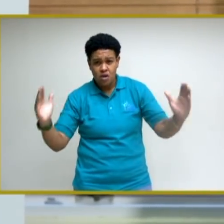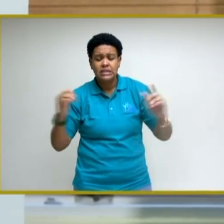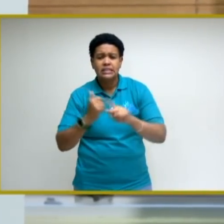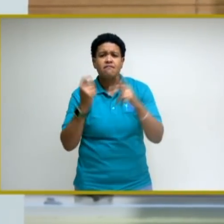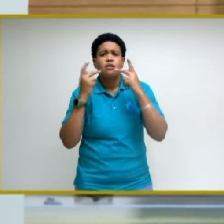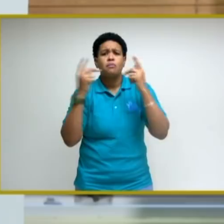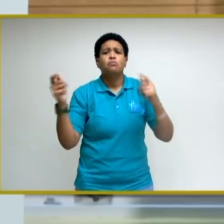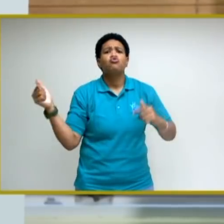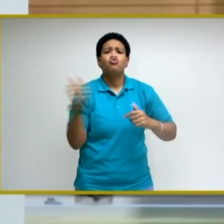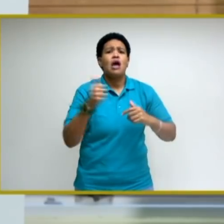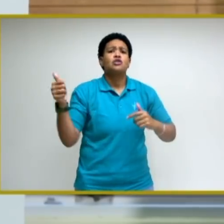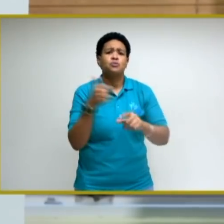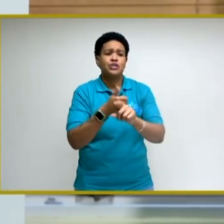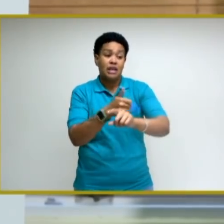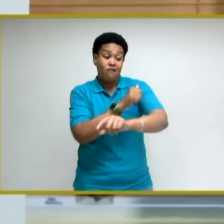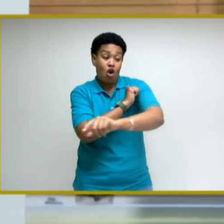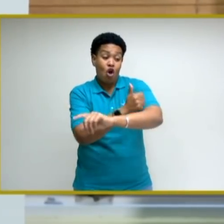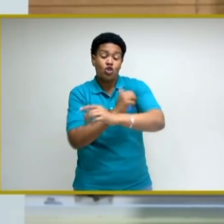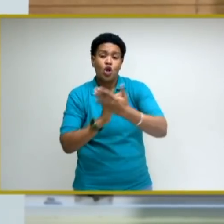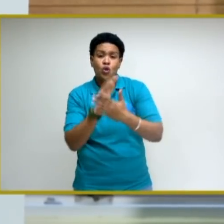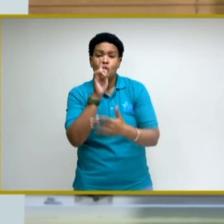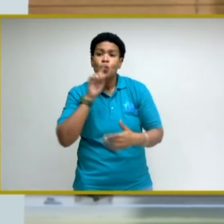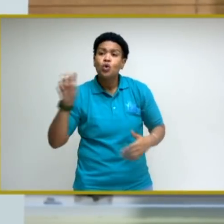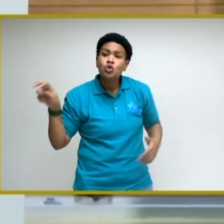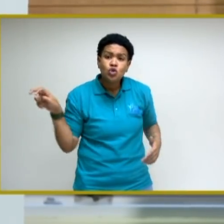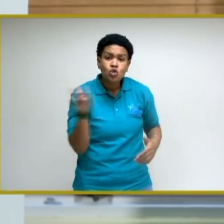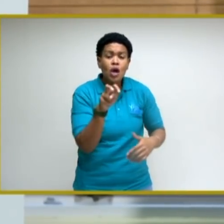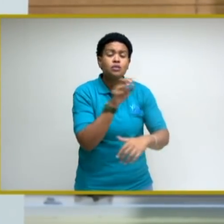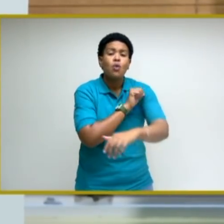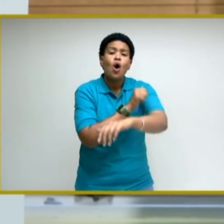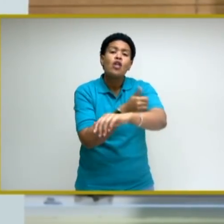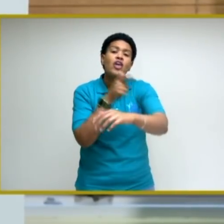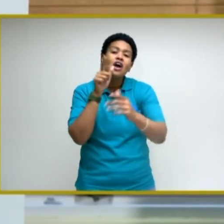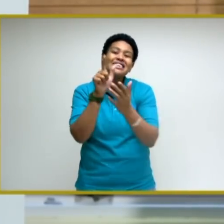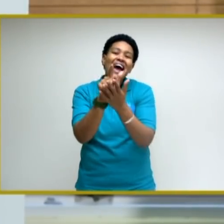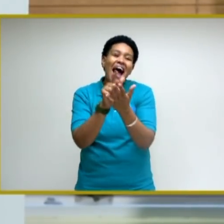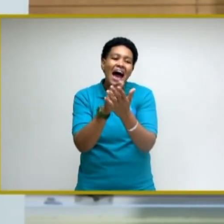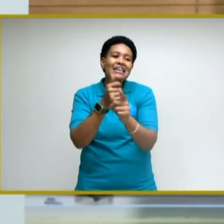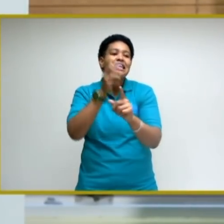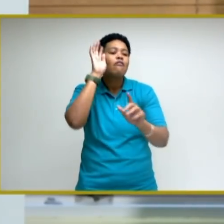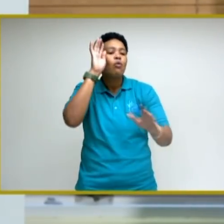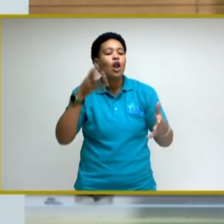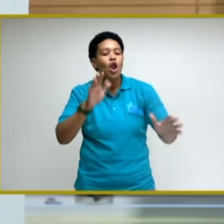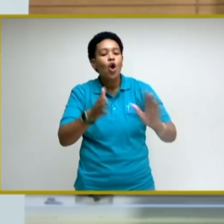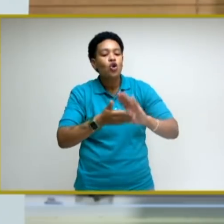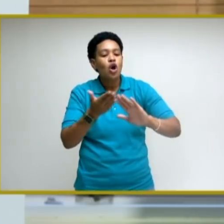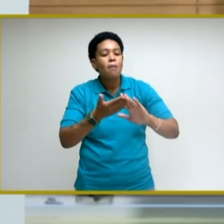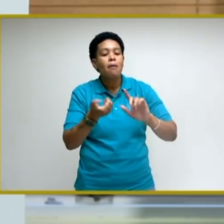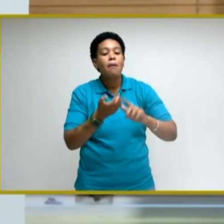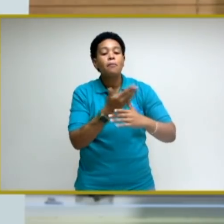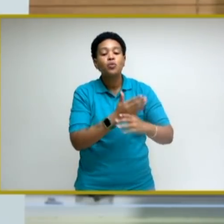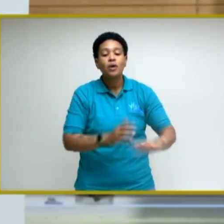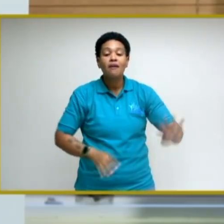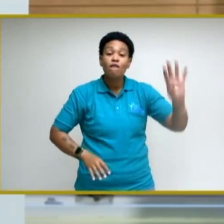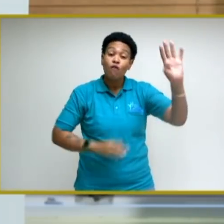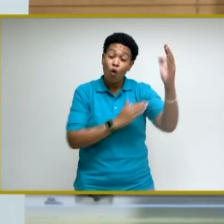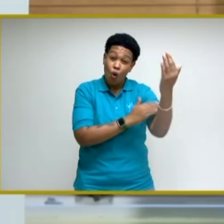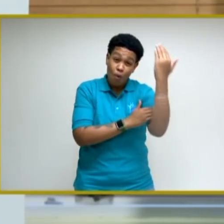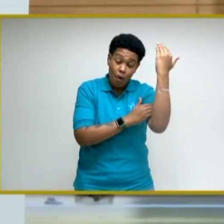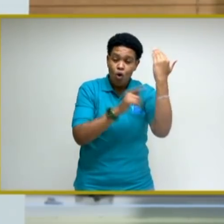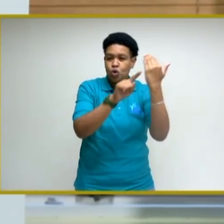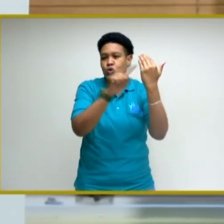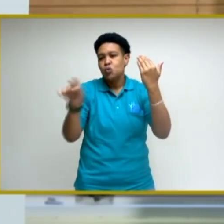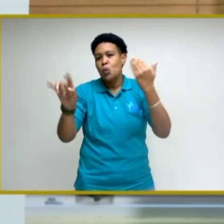public transportation authorized by the Transport Authority Act will be allowed to operate between 4 a.m. and